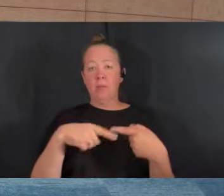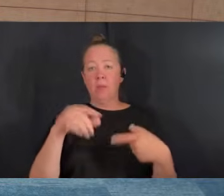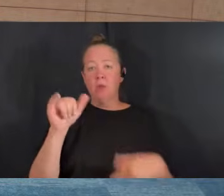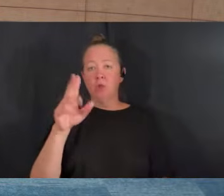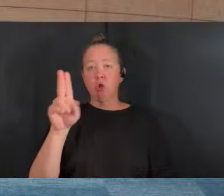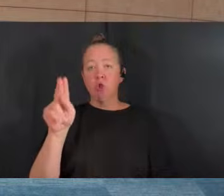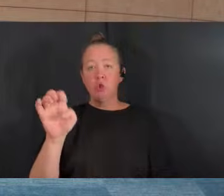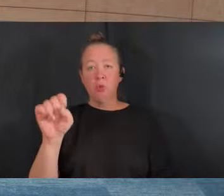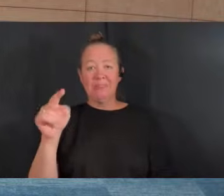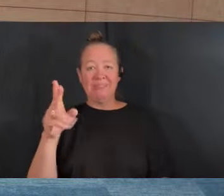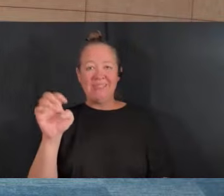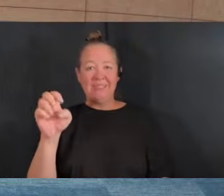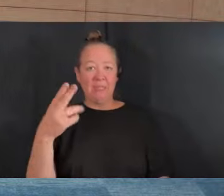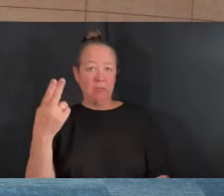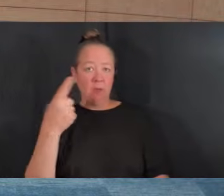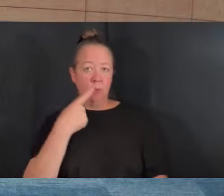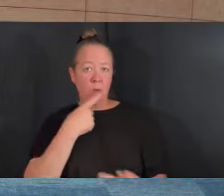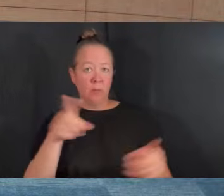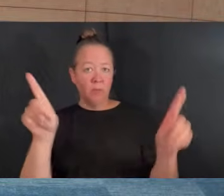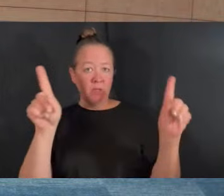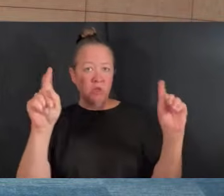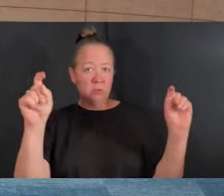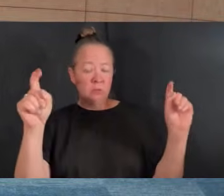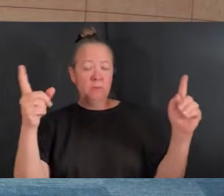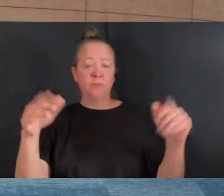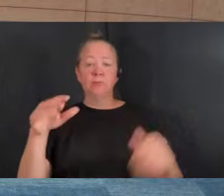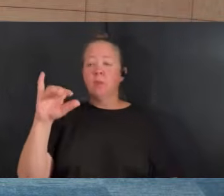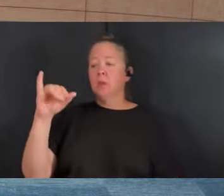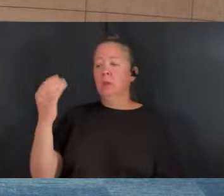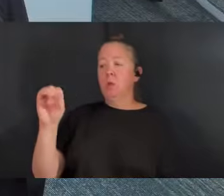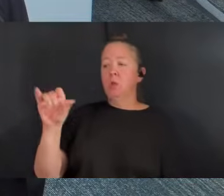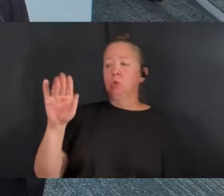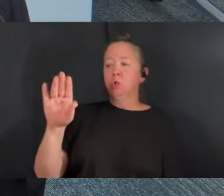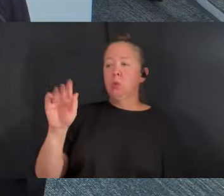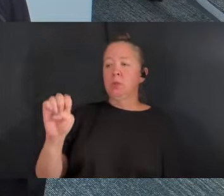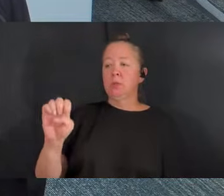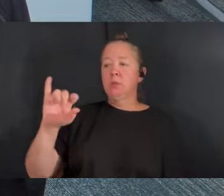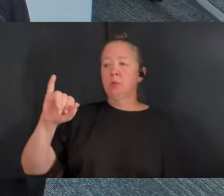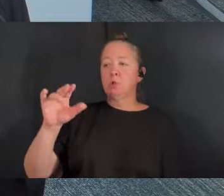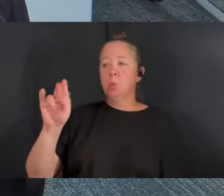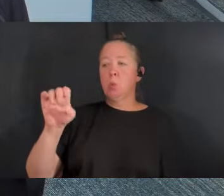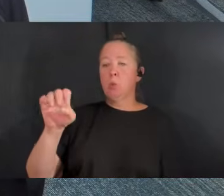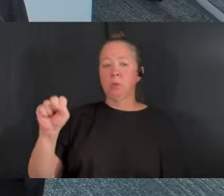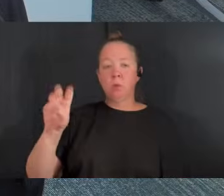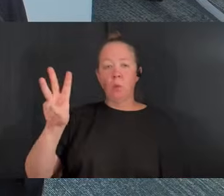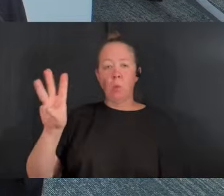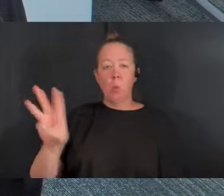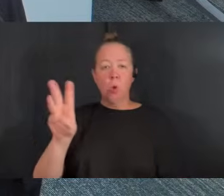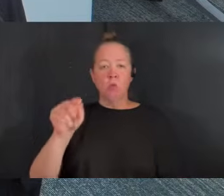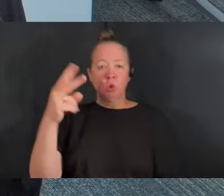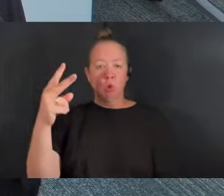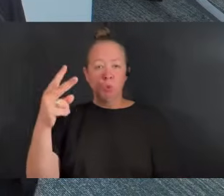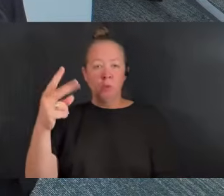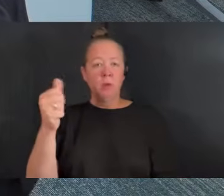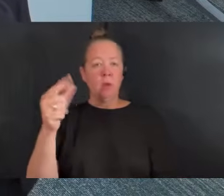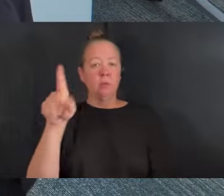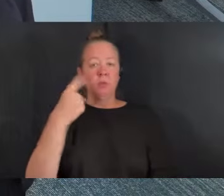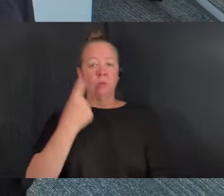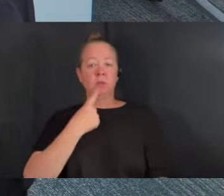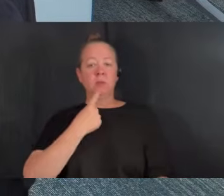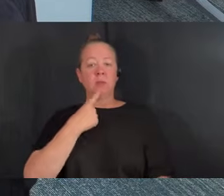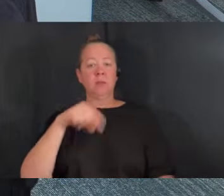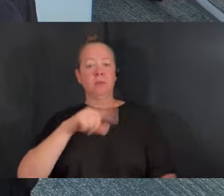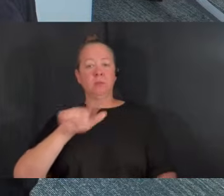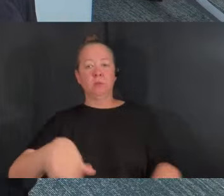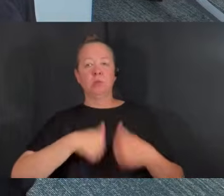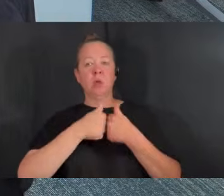Your name and your ward, please. Joyce Jones, Ward 2. I just want to say, in this challenging political time,